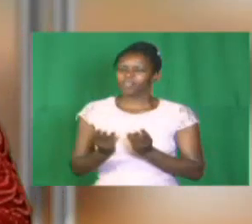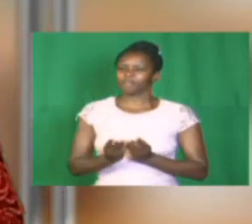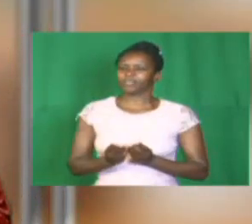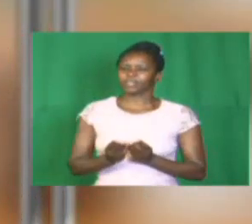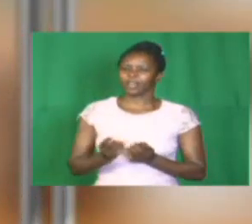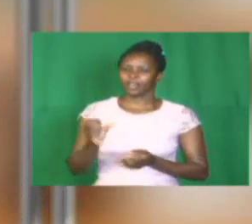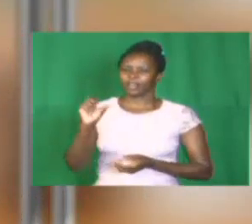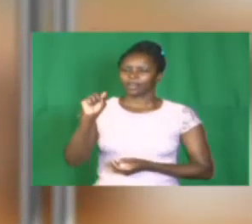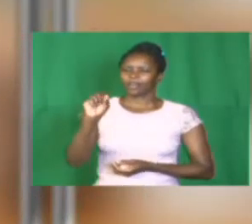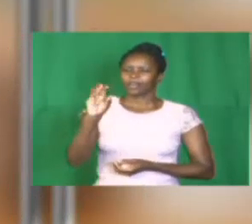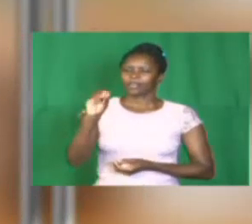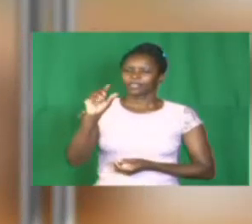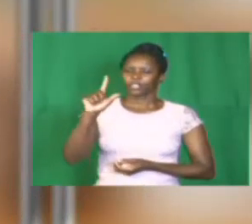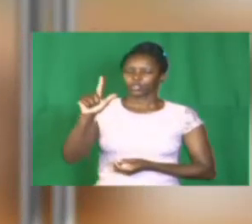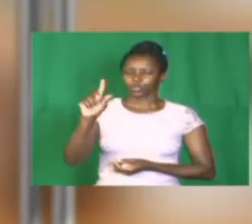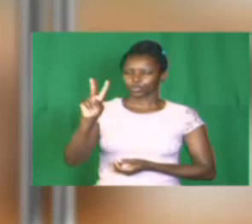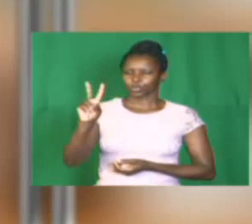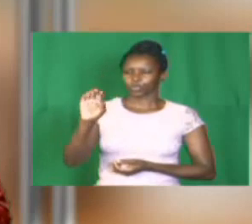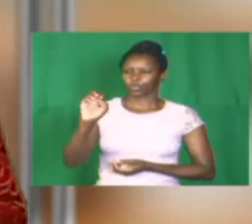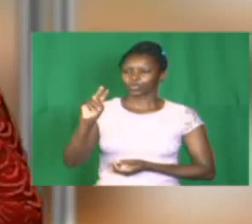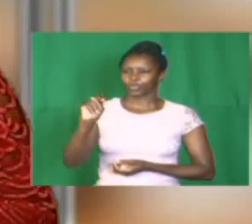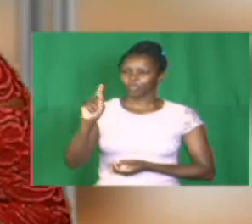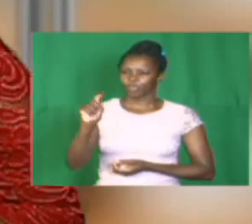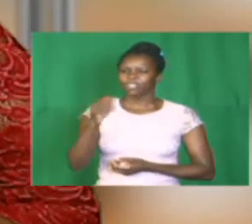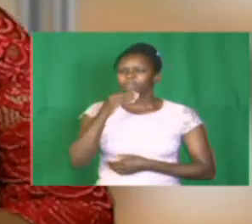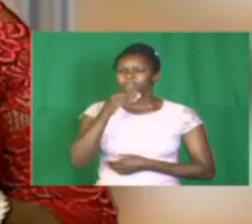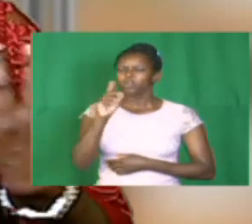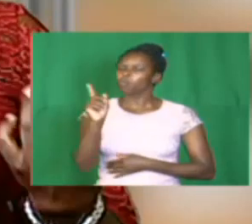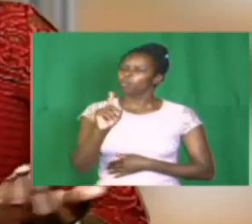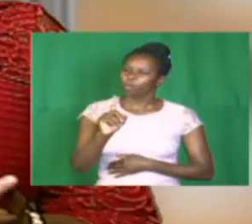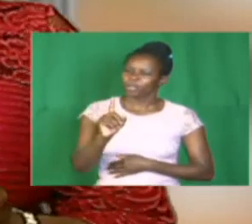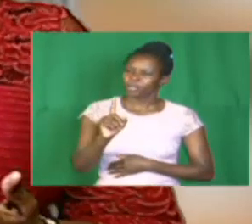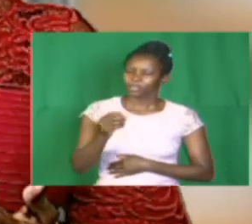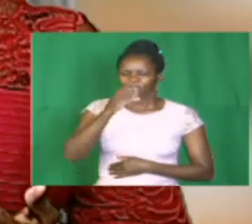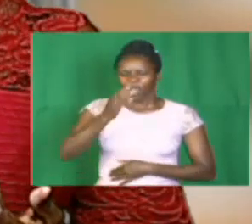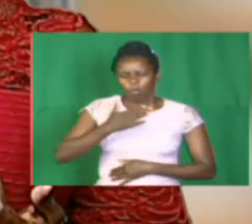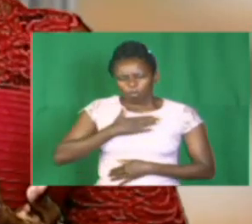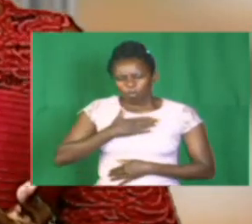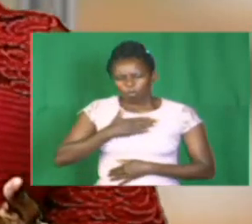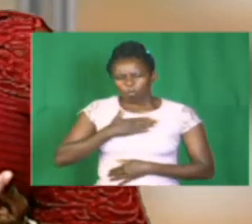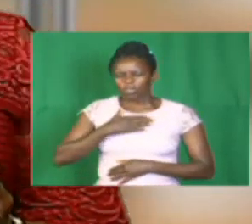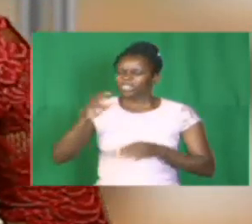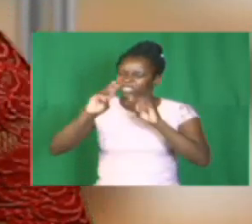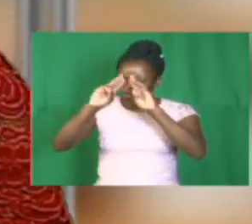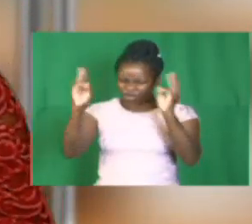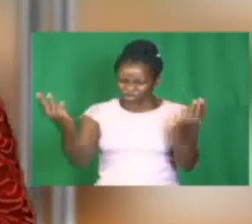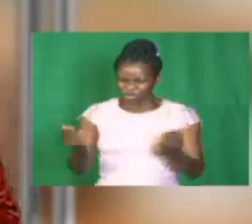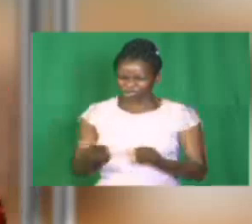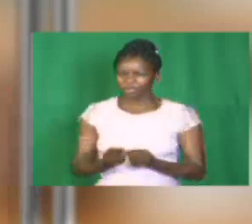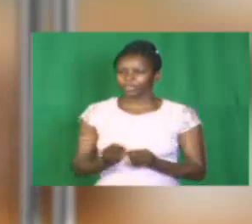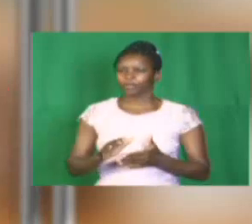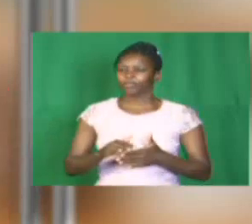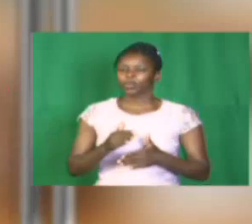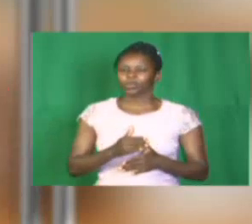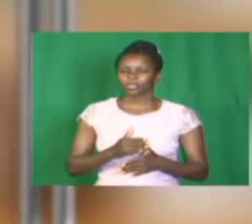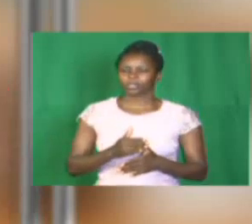known as a universal solvent. What does that mean? We say water is a universal solvent because there